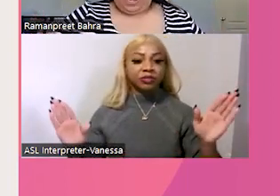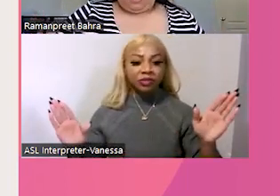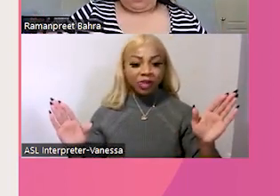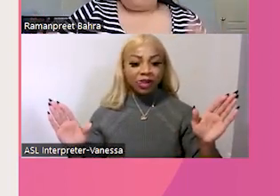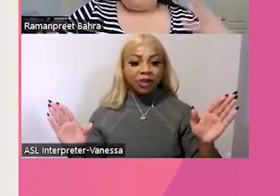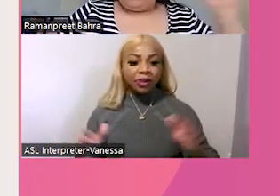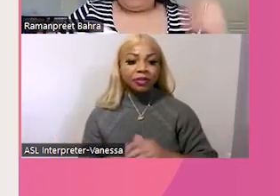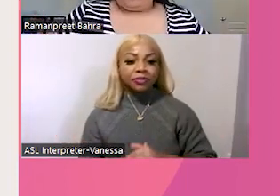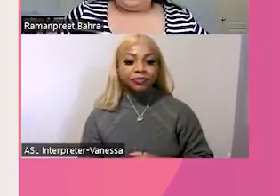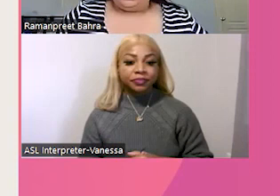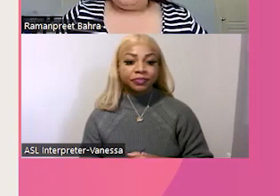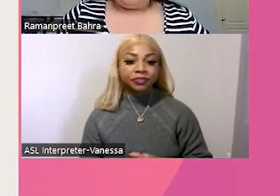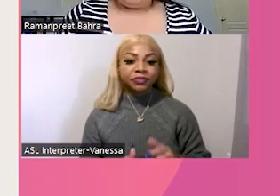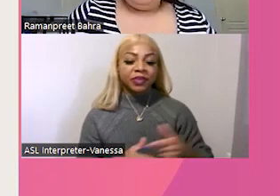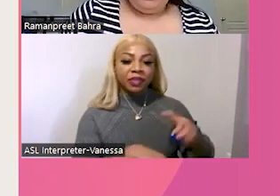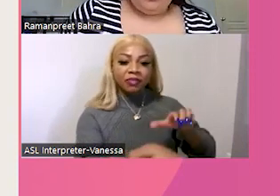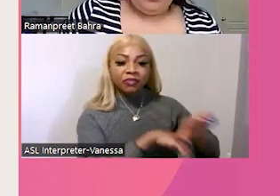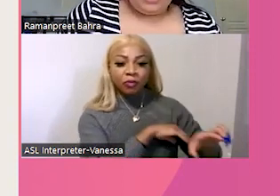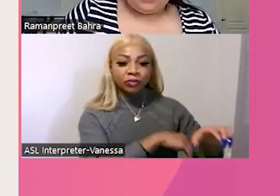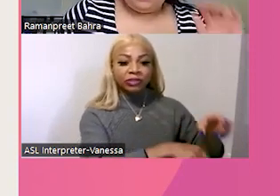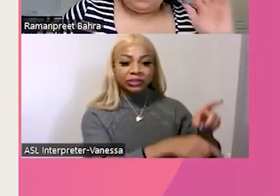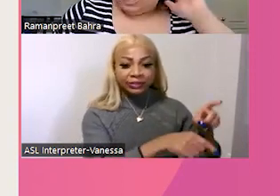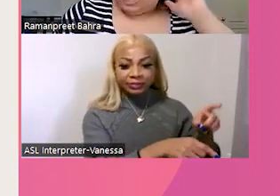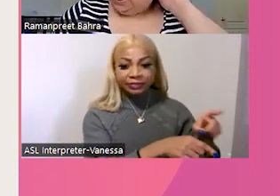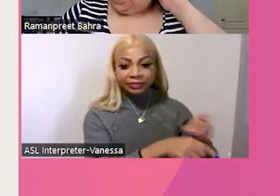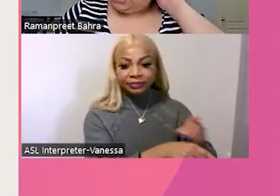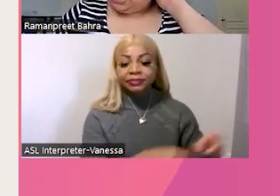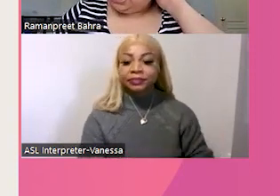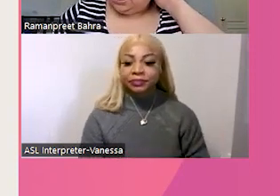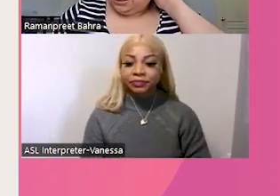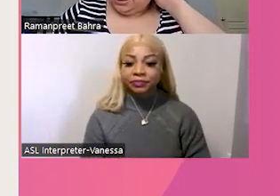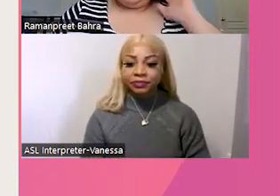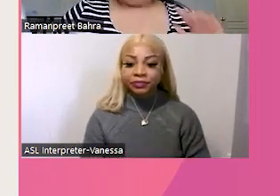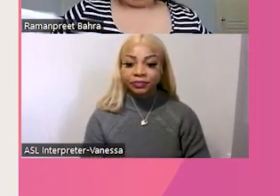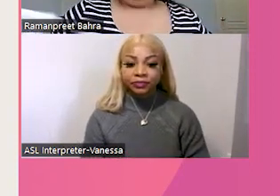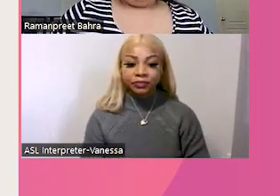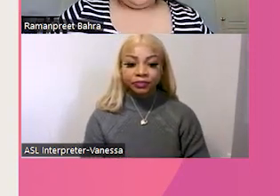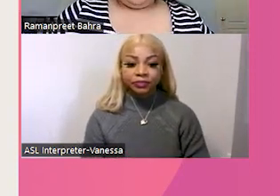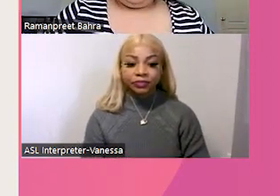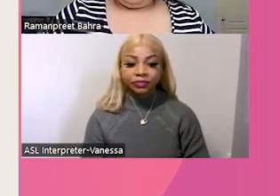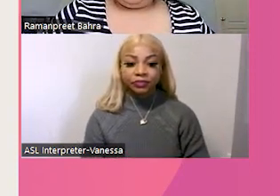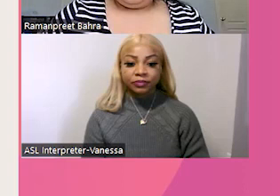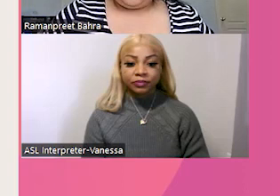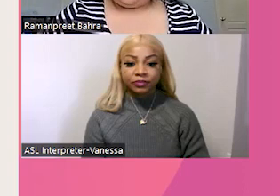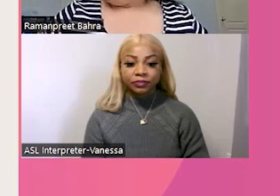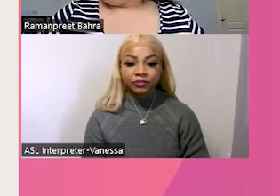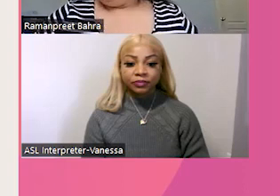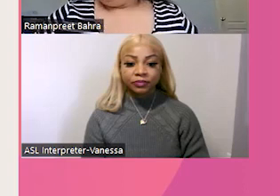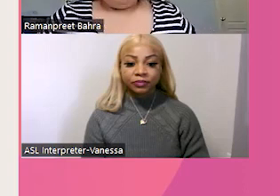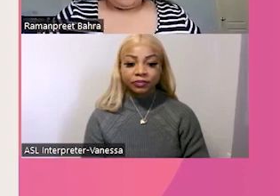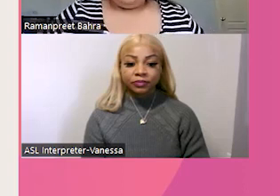on behalf from Riley. Next slide, please. Are you there? Thank